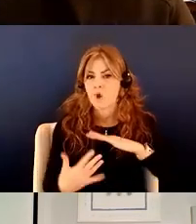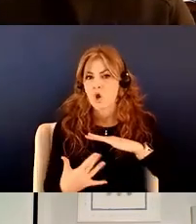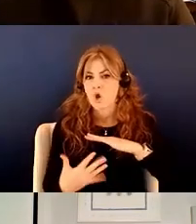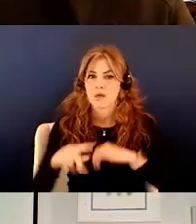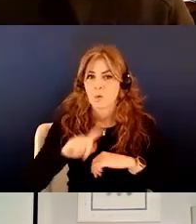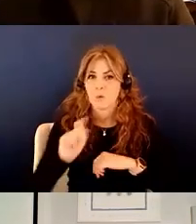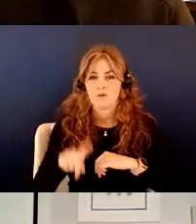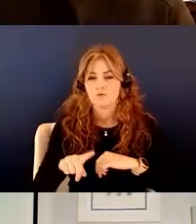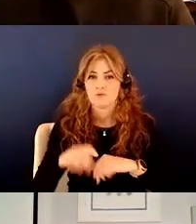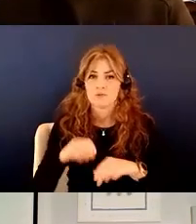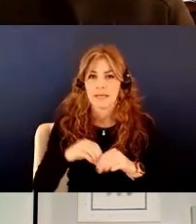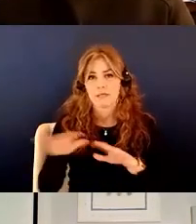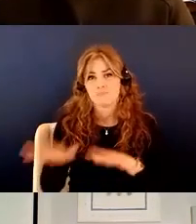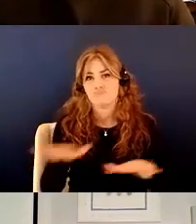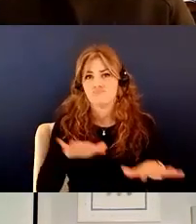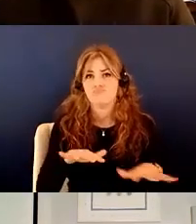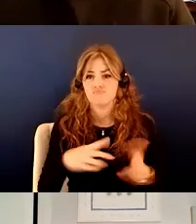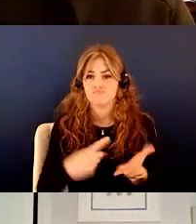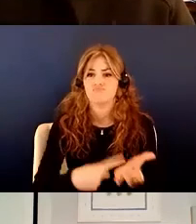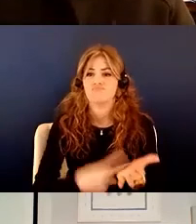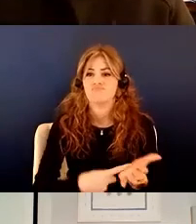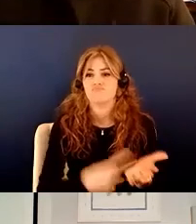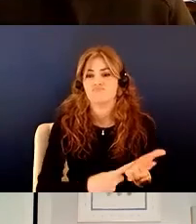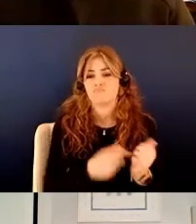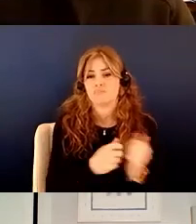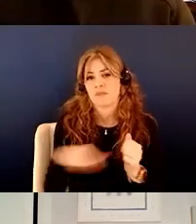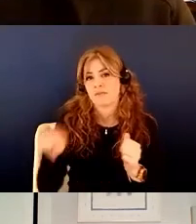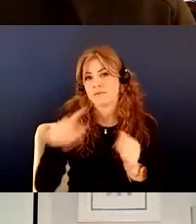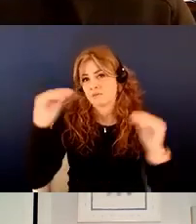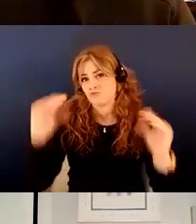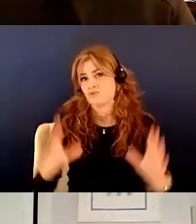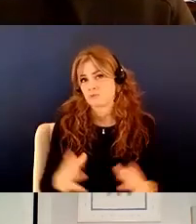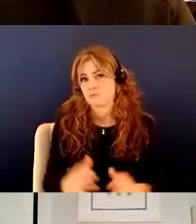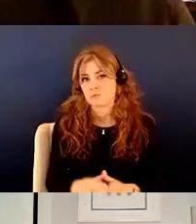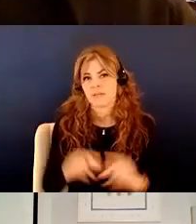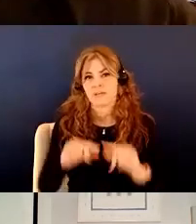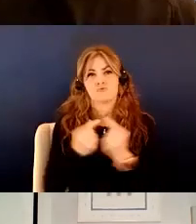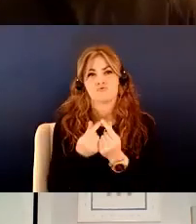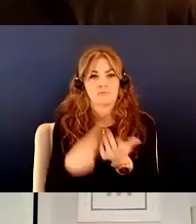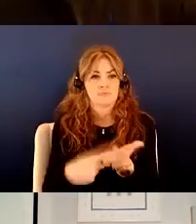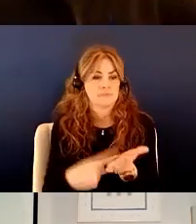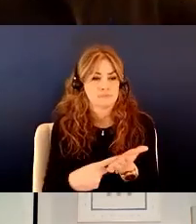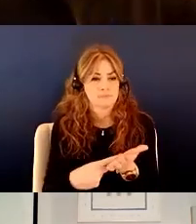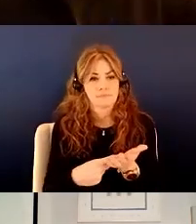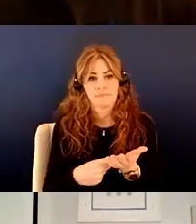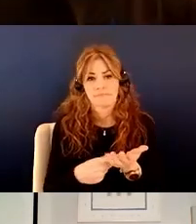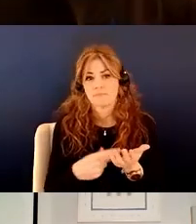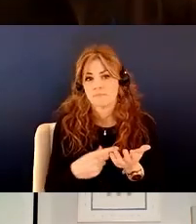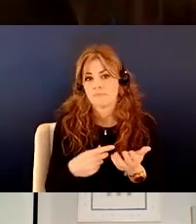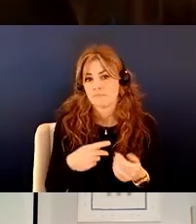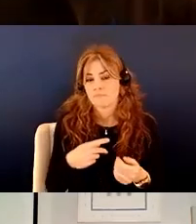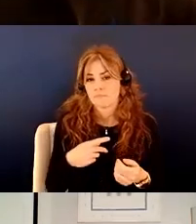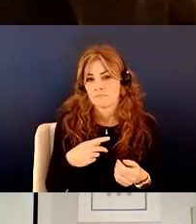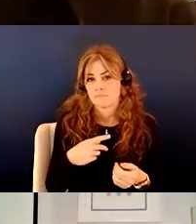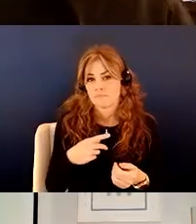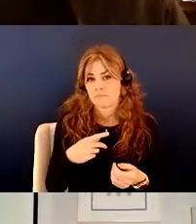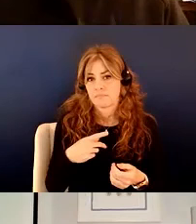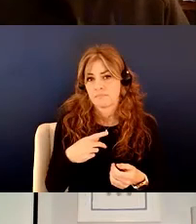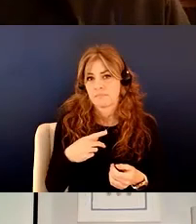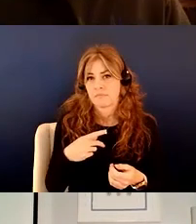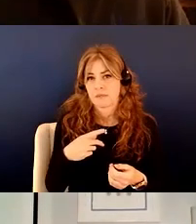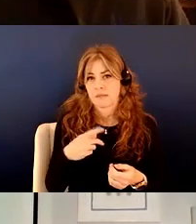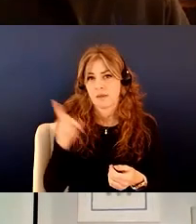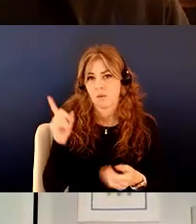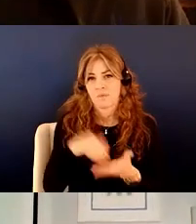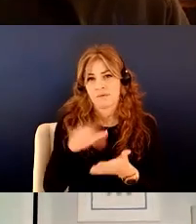very informal discussion with the instructors in the group discussion. So we know that because there were 1,500 or